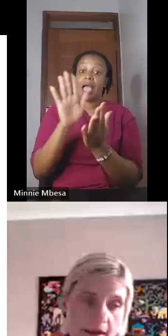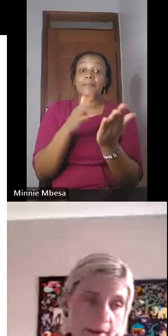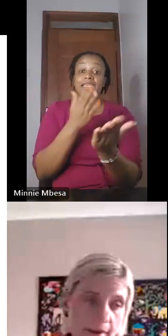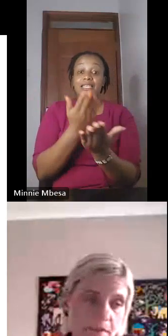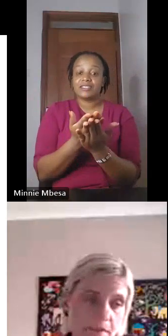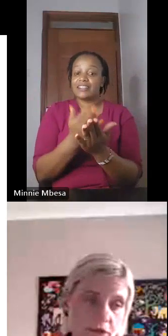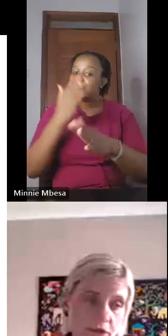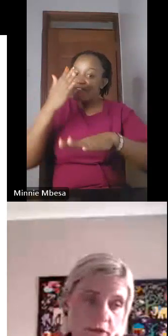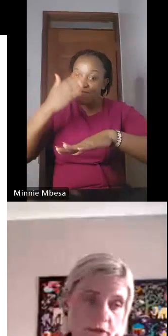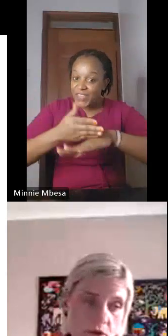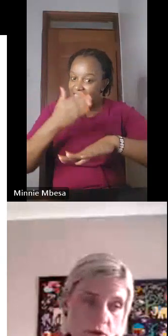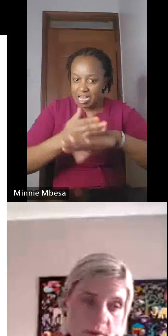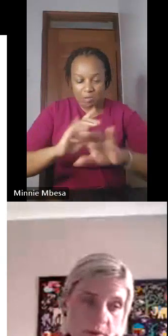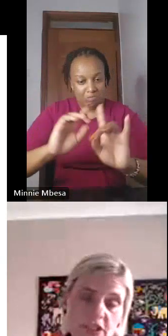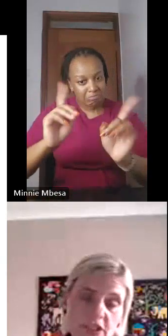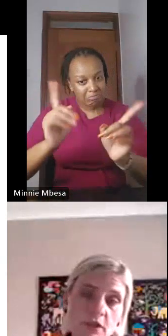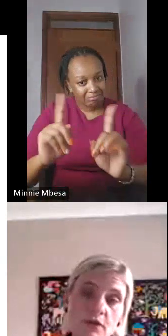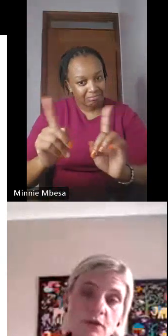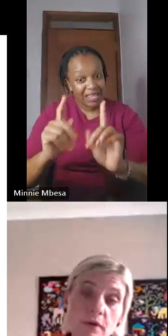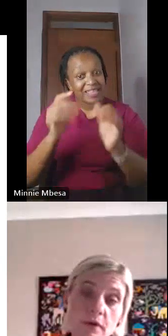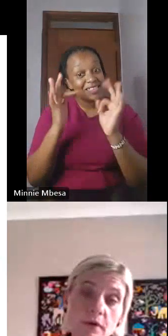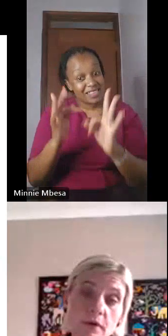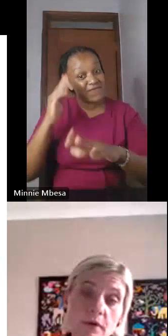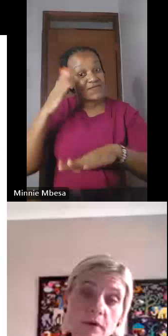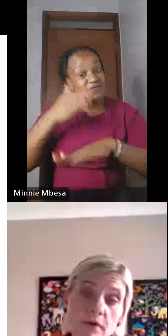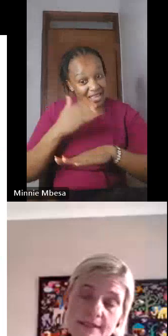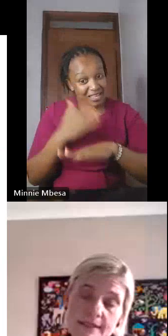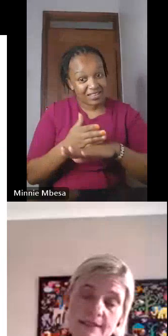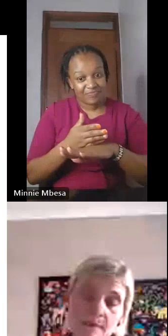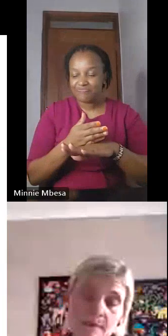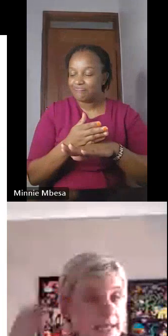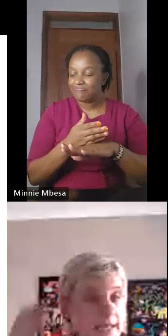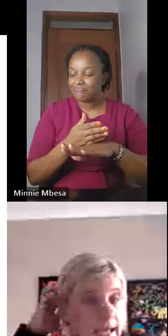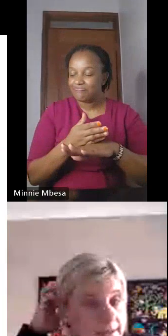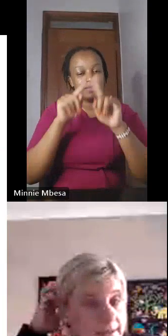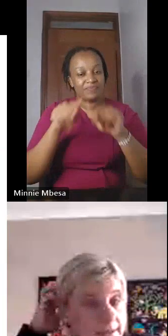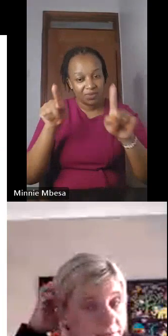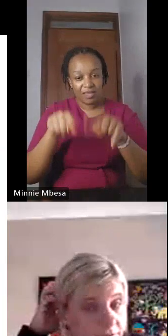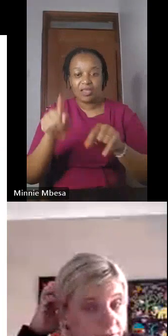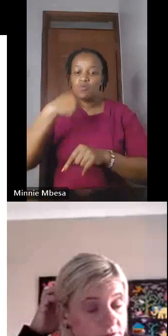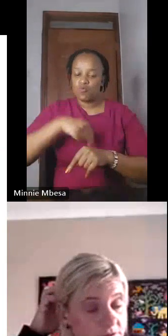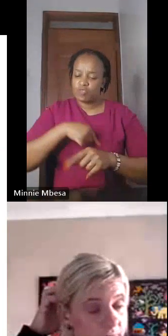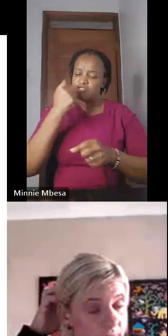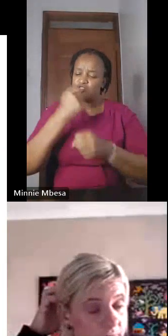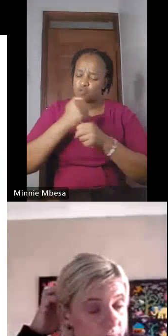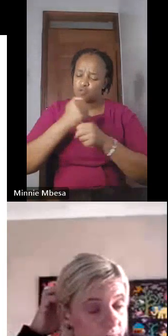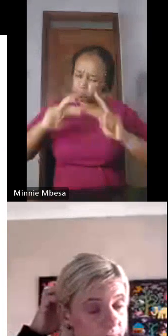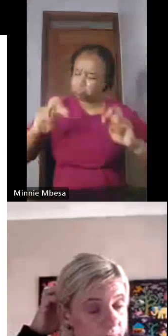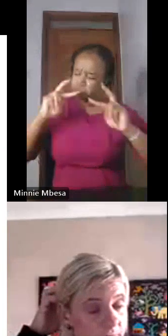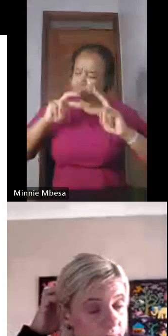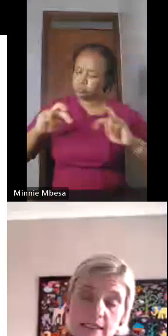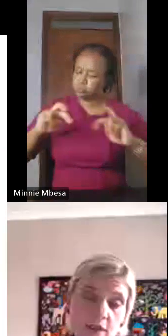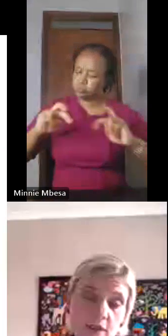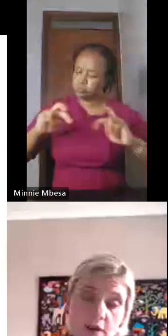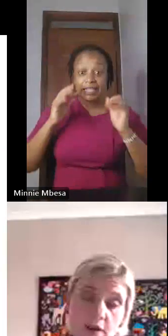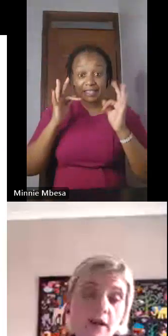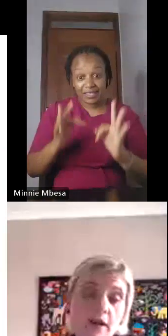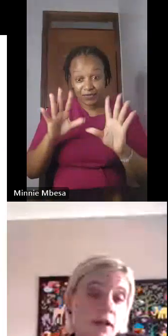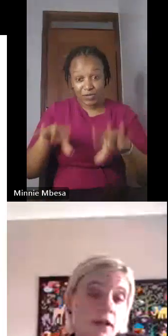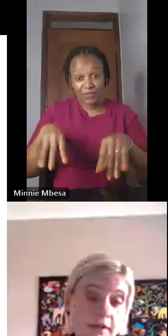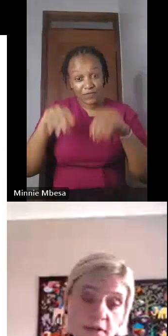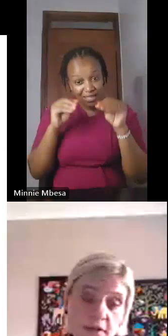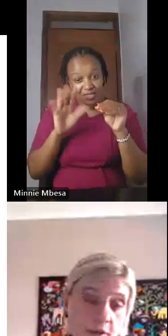claims. Your application will go through a rigorous assessment. And if we found your application wanting in